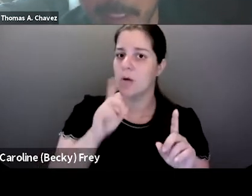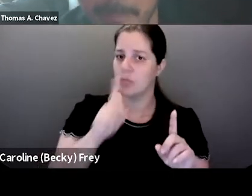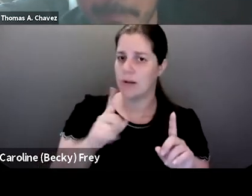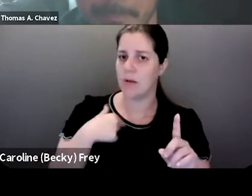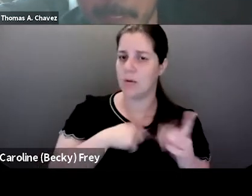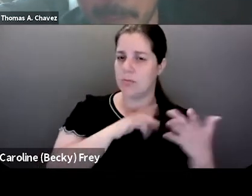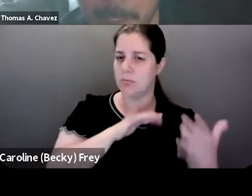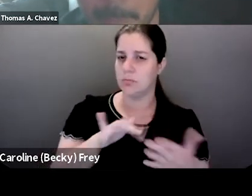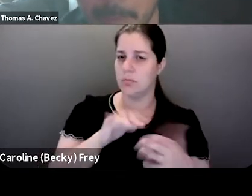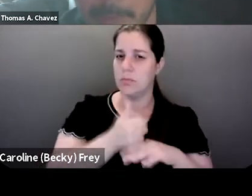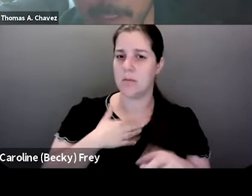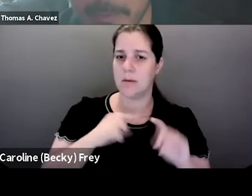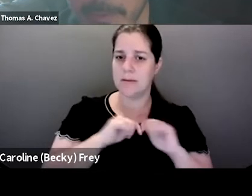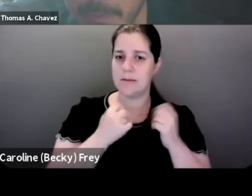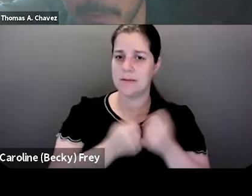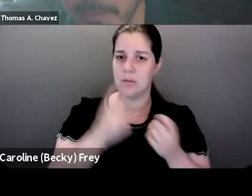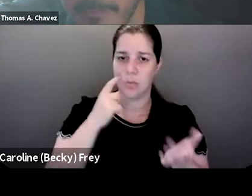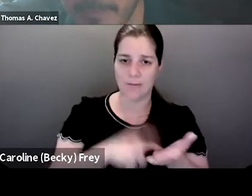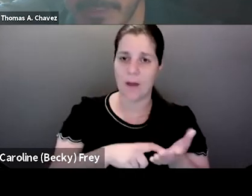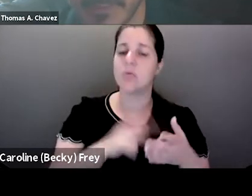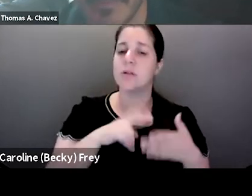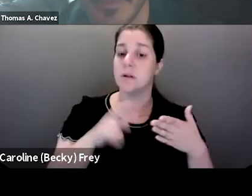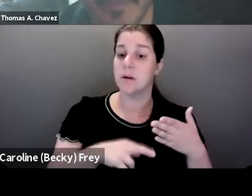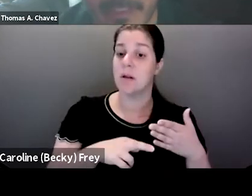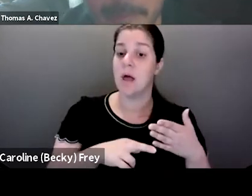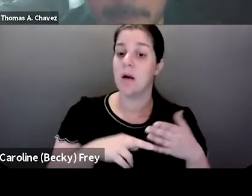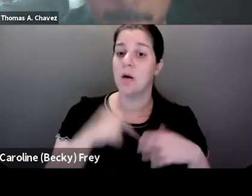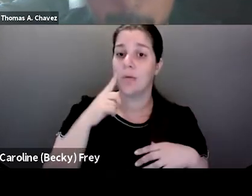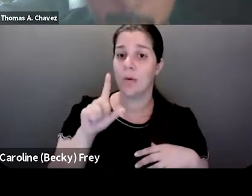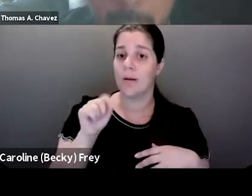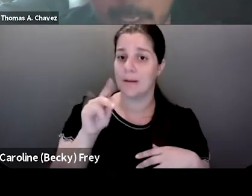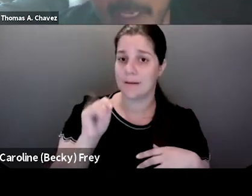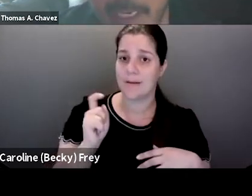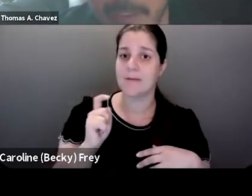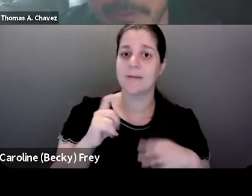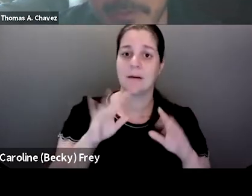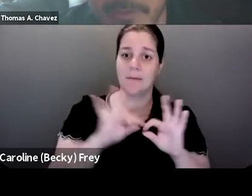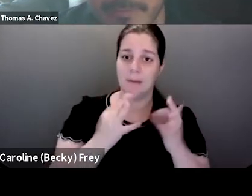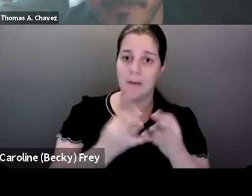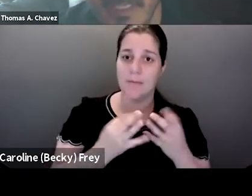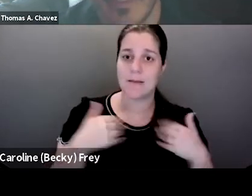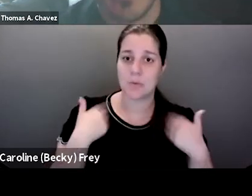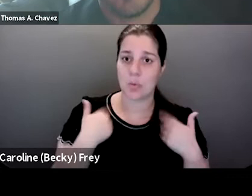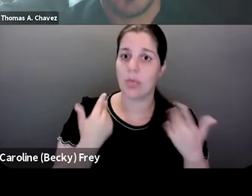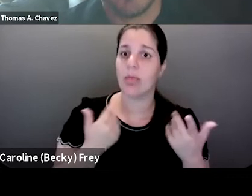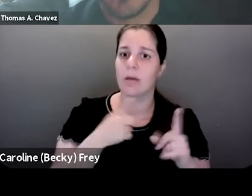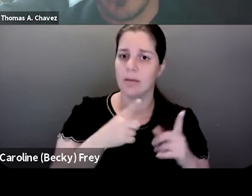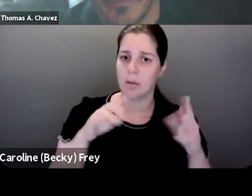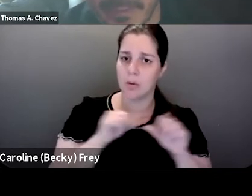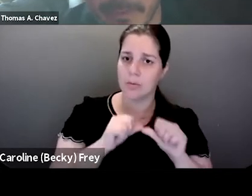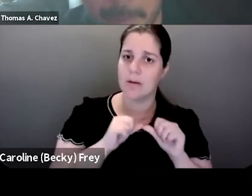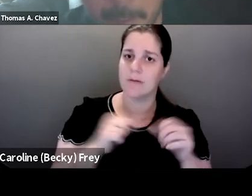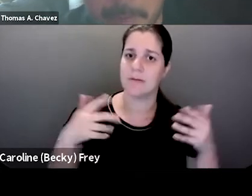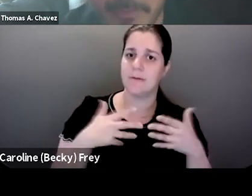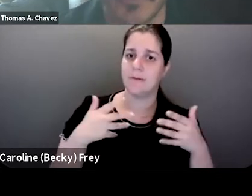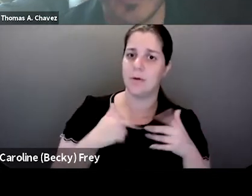found that among Latinx young adults and their families, they were living in constant fear due to fear of